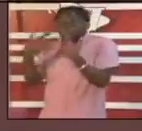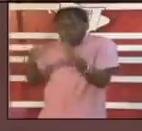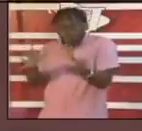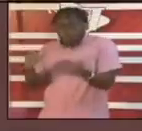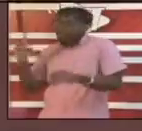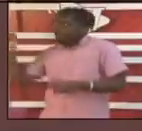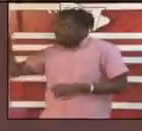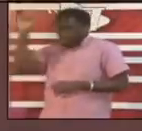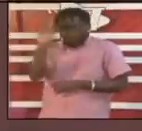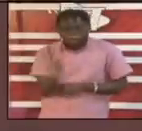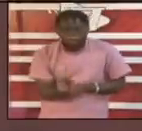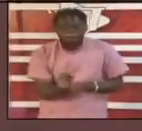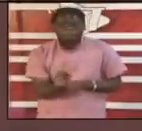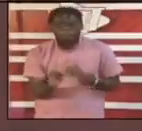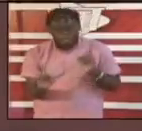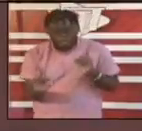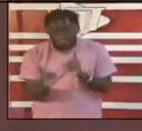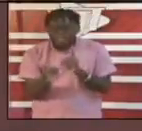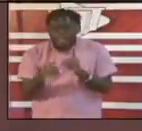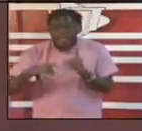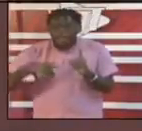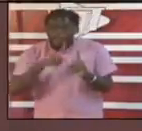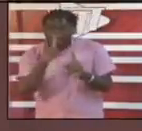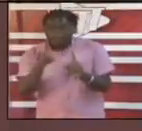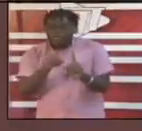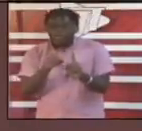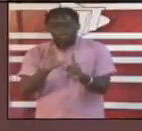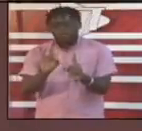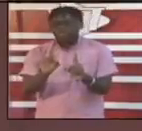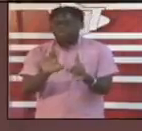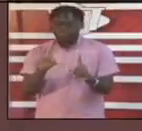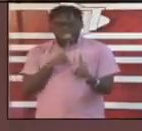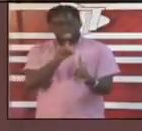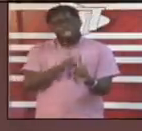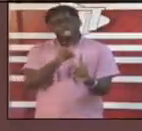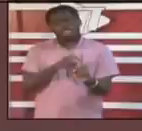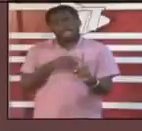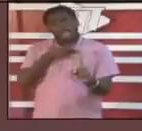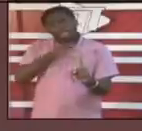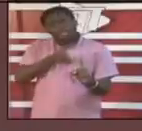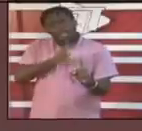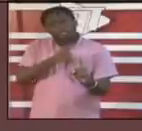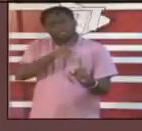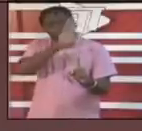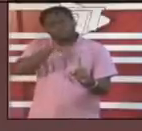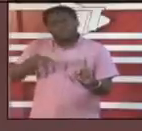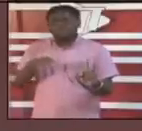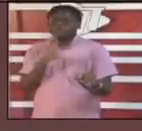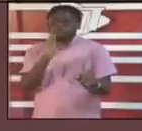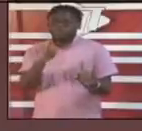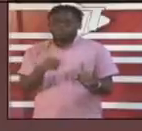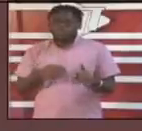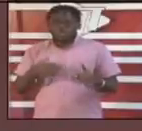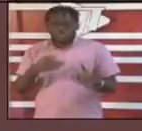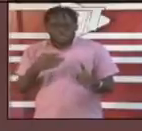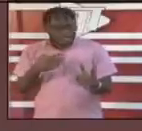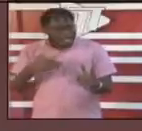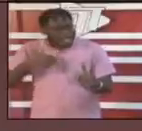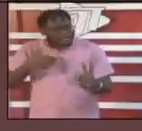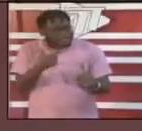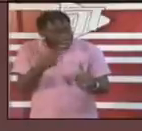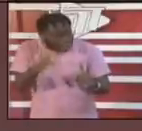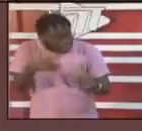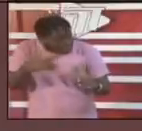are, what you have seen, and how much you enjoy seeing them grow and develop, and even their level of maturity.